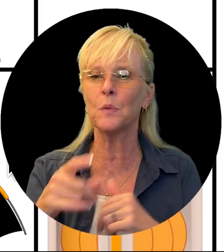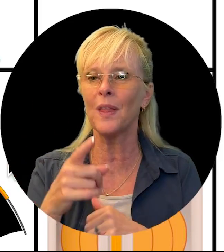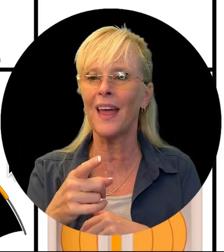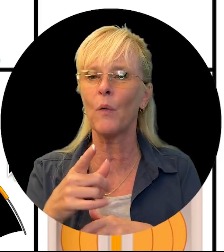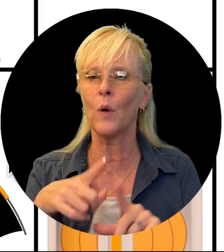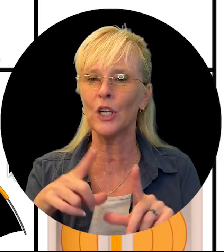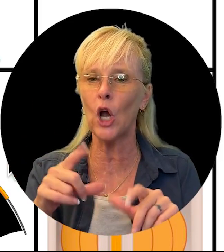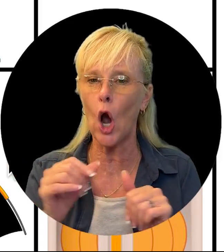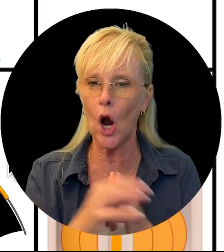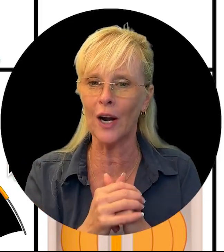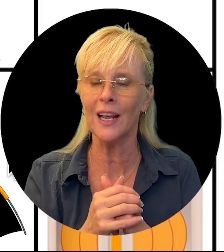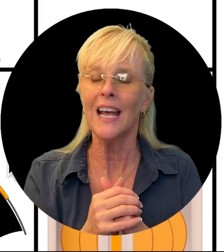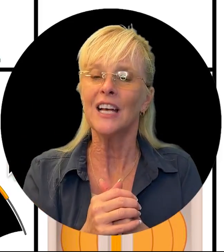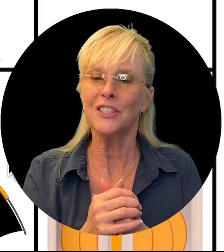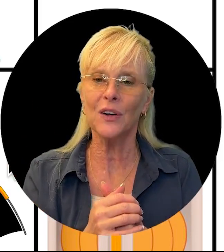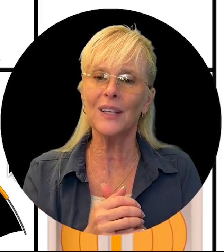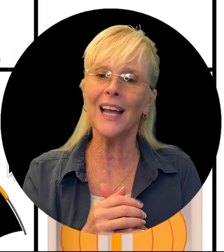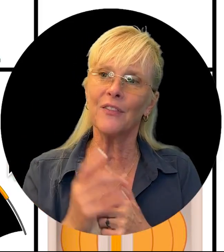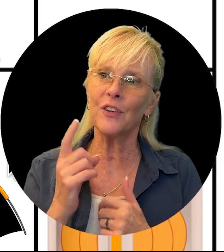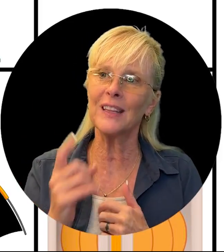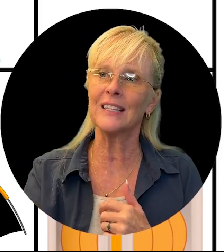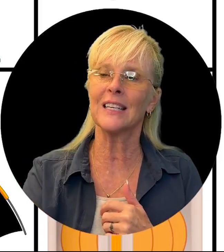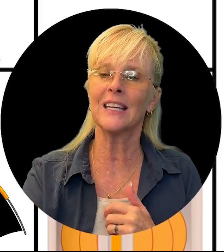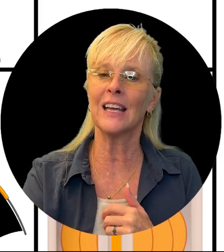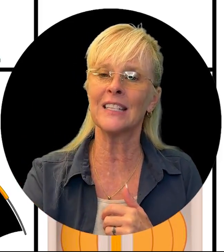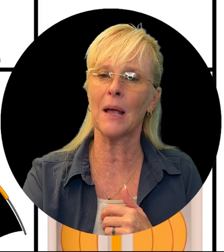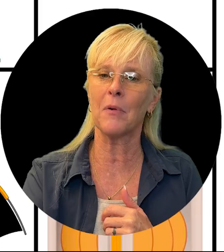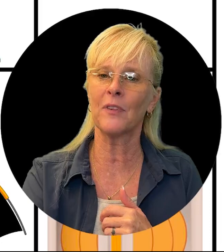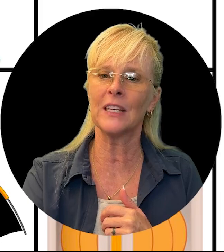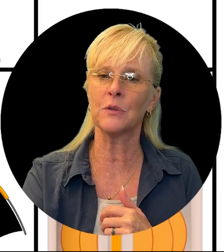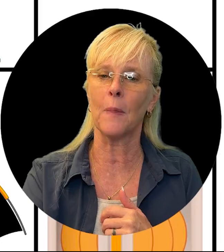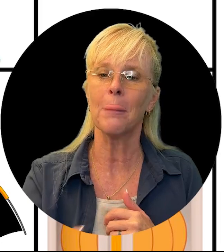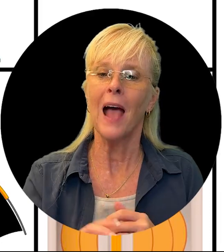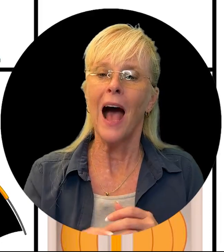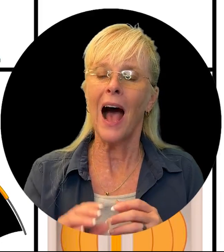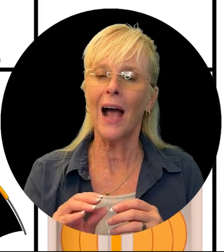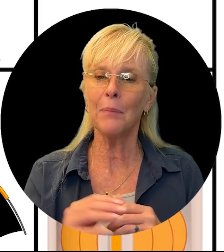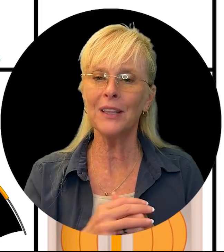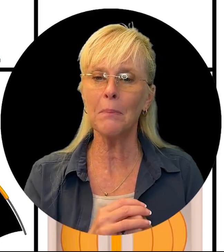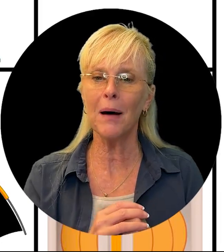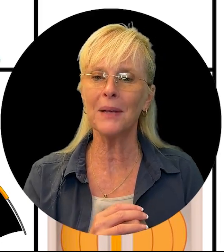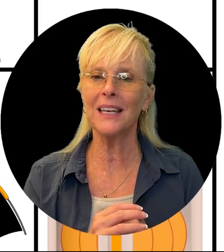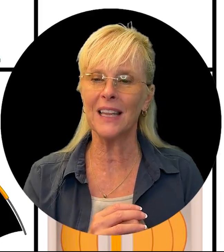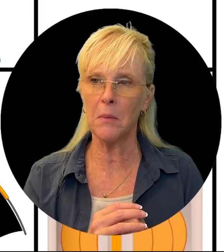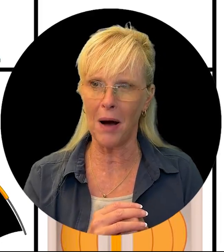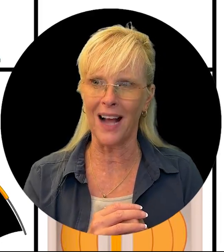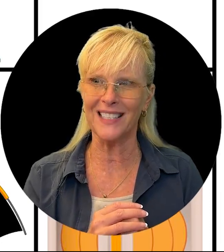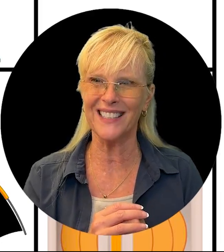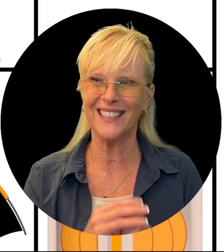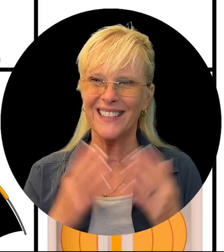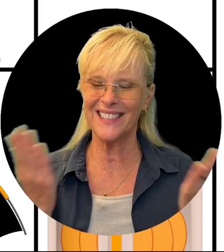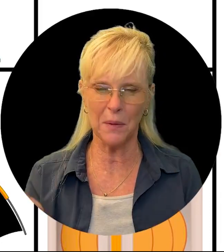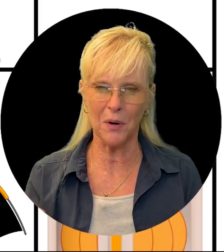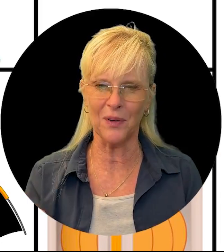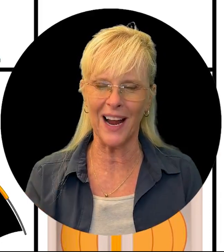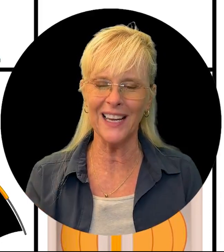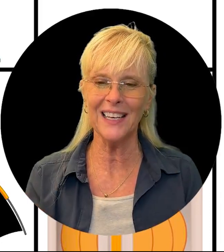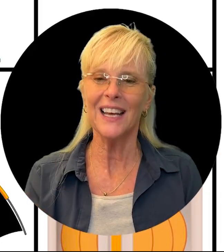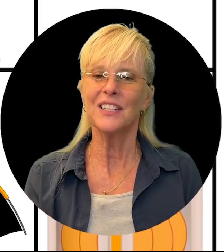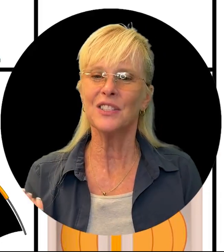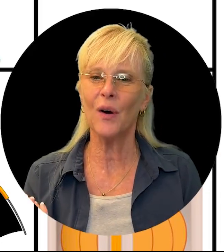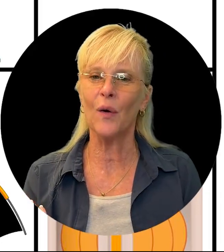sentence with that one card. So like for the example for this one, I put the pumpkin in the box. Simple,